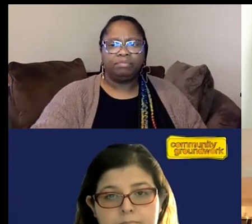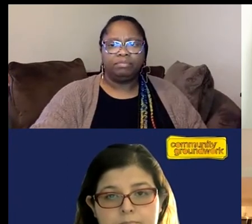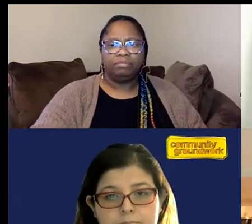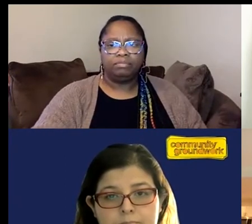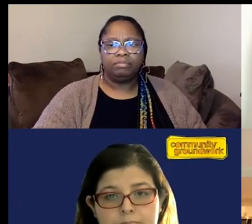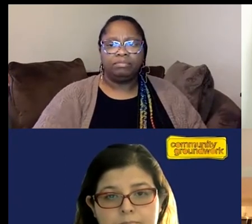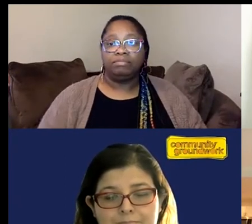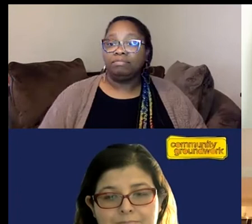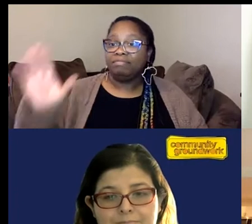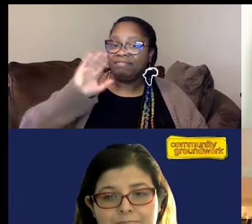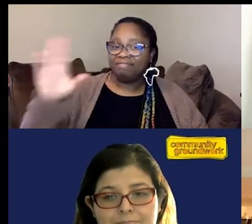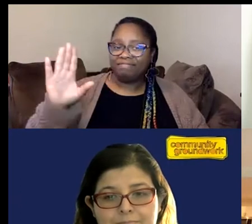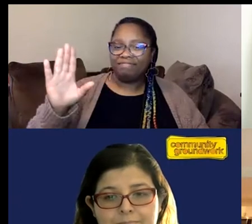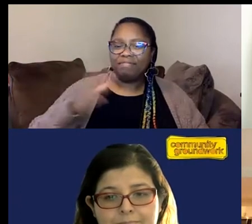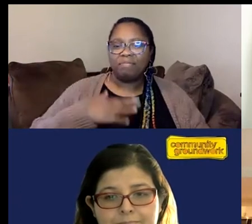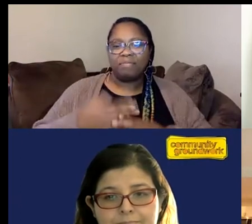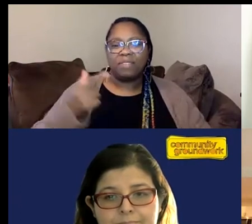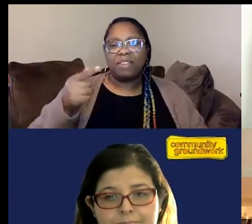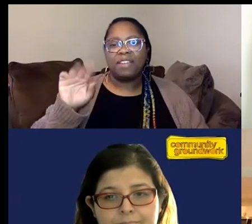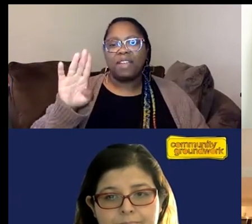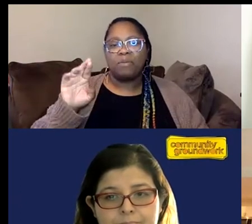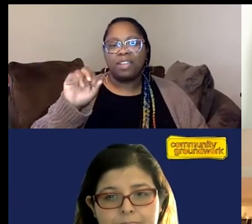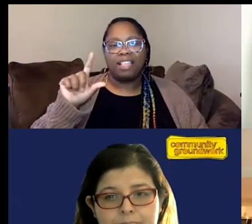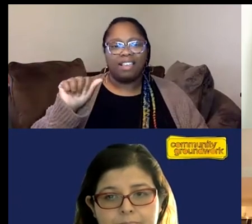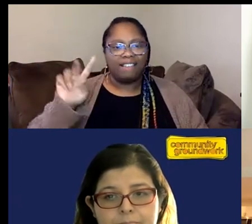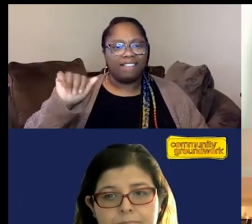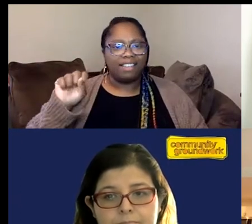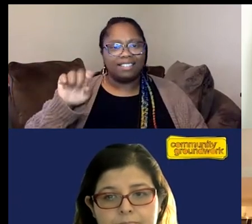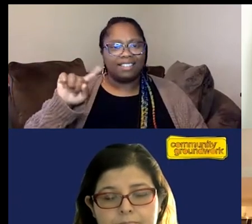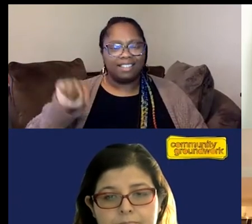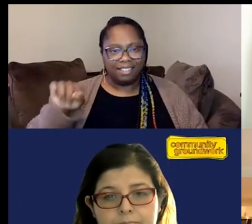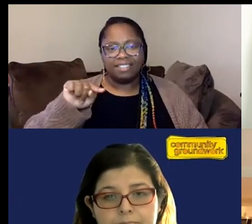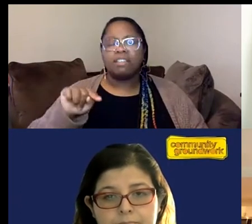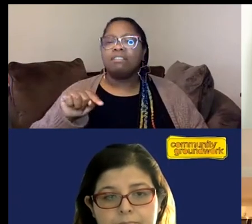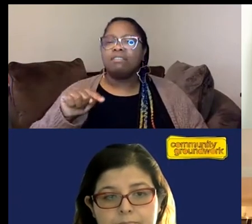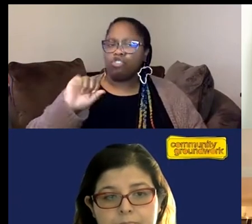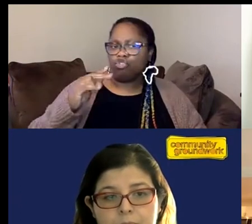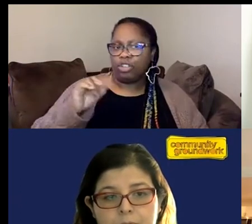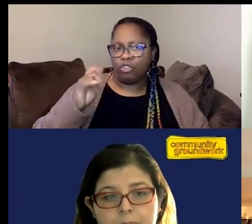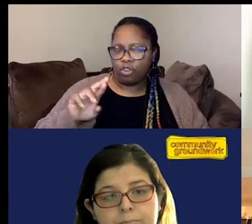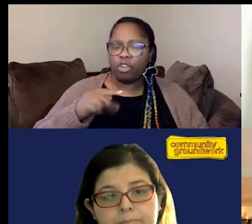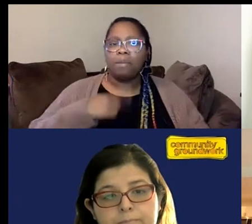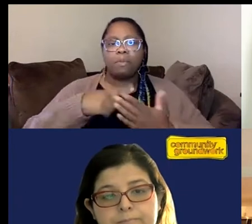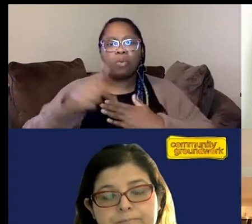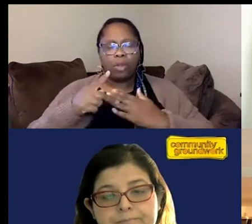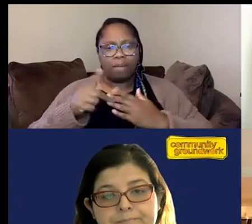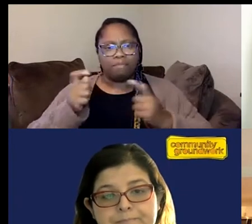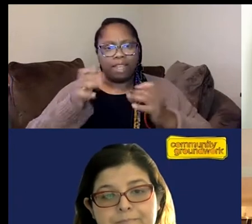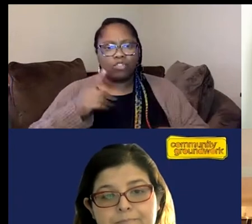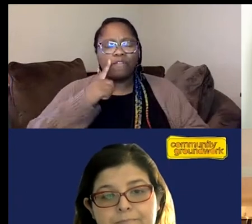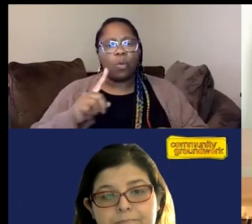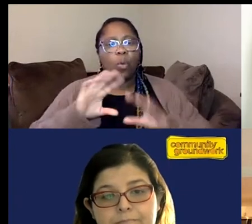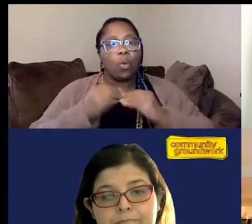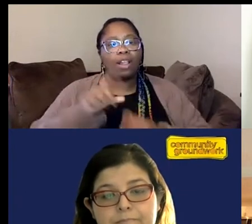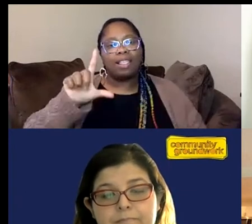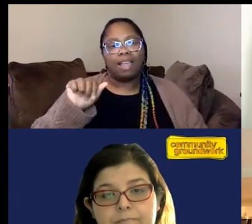Hi, everyone. My name is Gabriella Vazquez. I use she, her pronouns, and I'm a program manager at the advocacy organization La